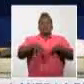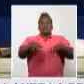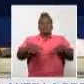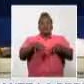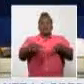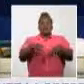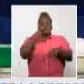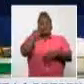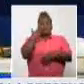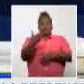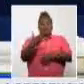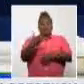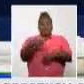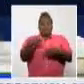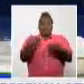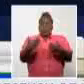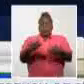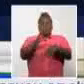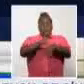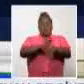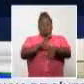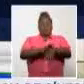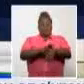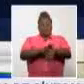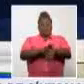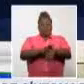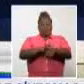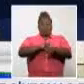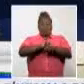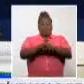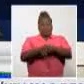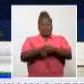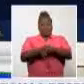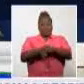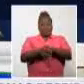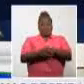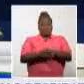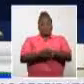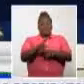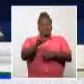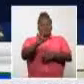pandemic. In Cuba, we have at present the same number of visitors,